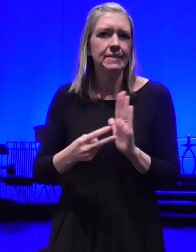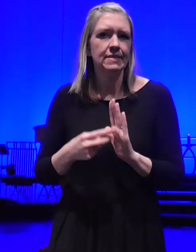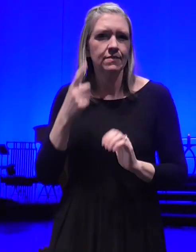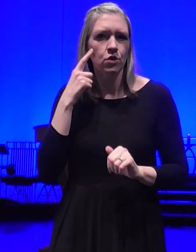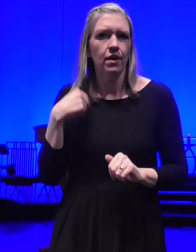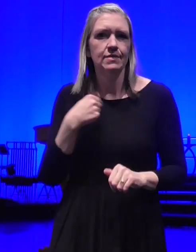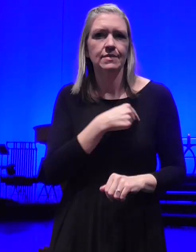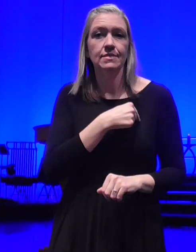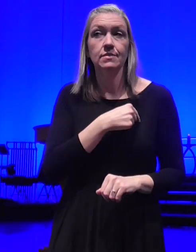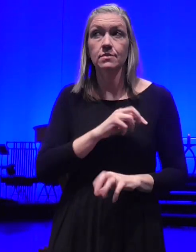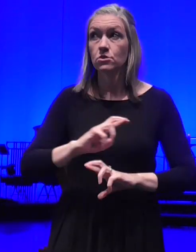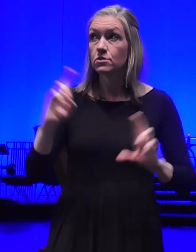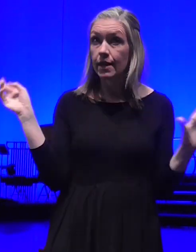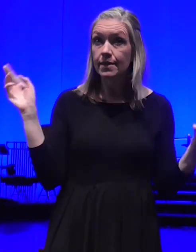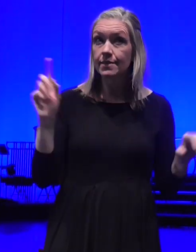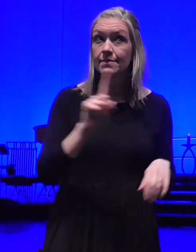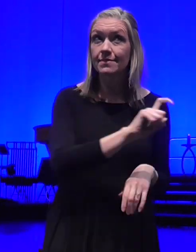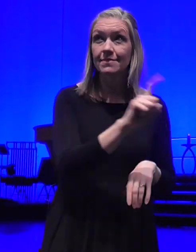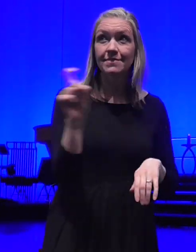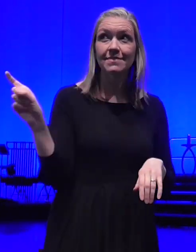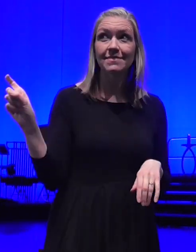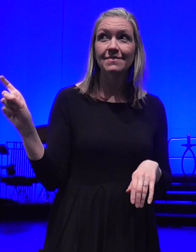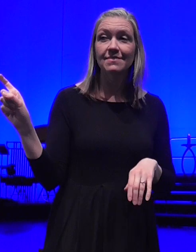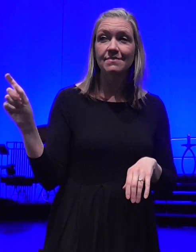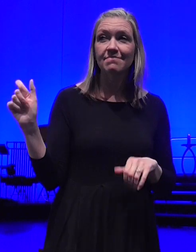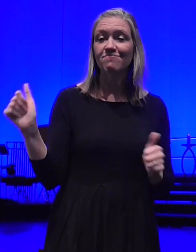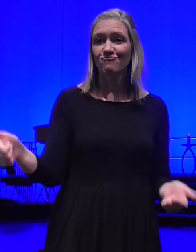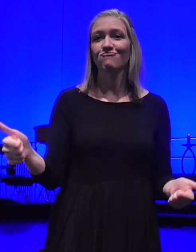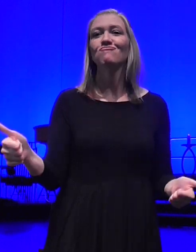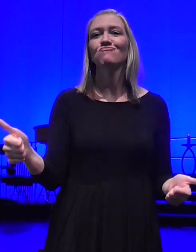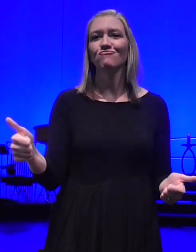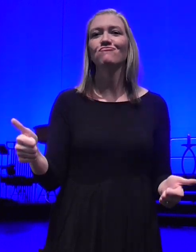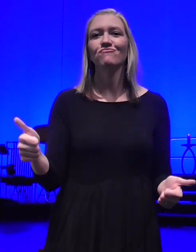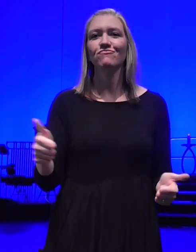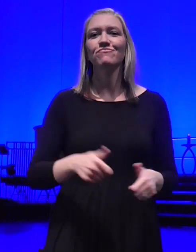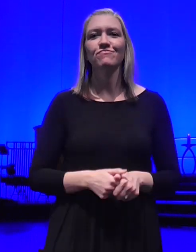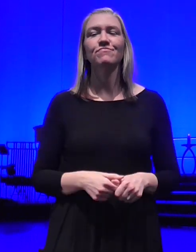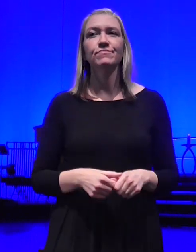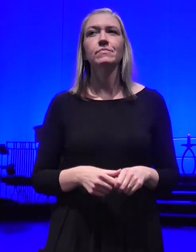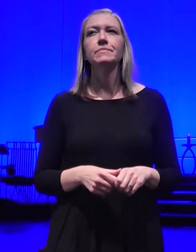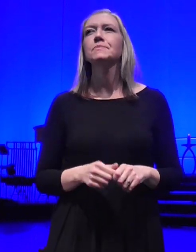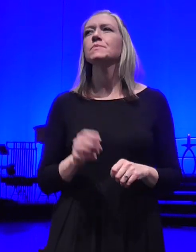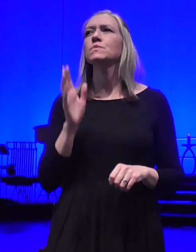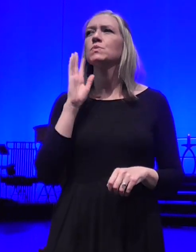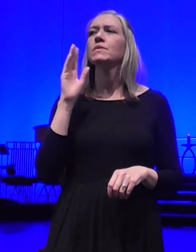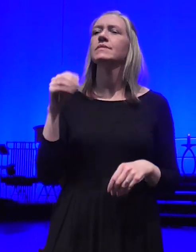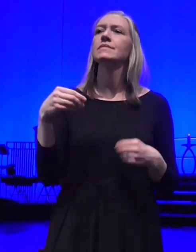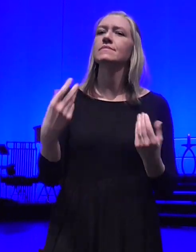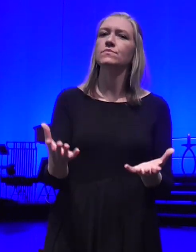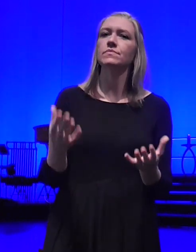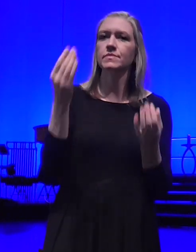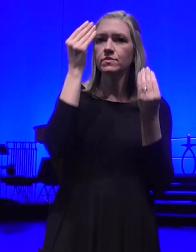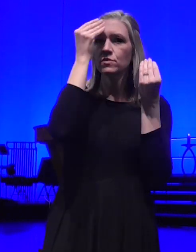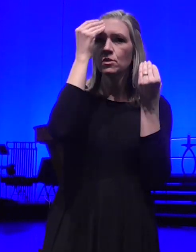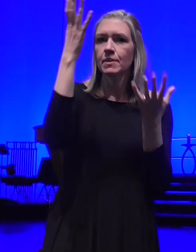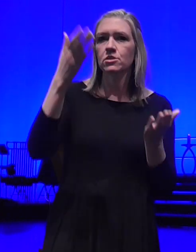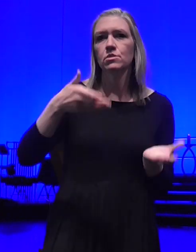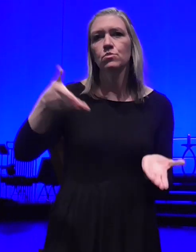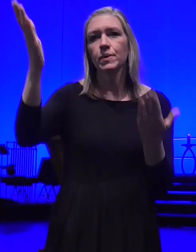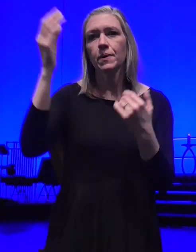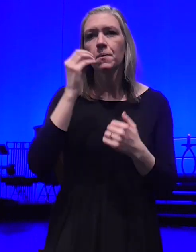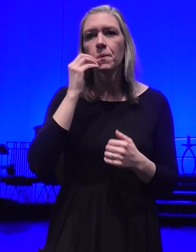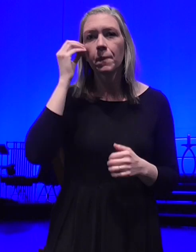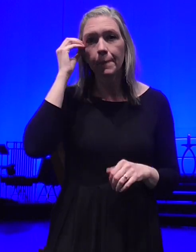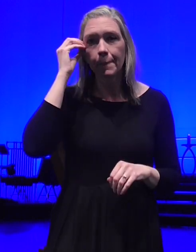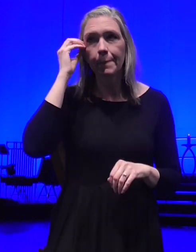So, are you ready to do that? All right, I'm glad to hear that. So I'm going to give you some information to take home with